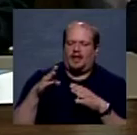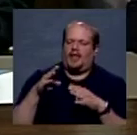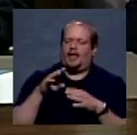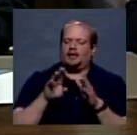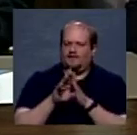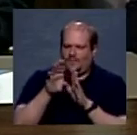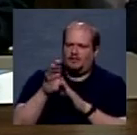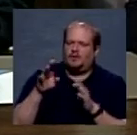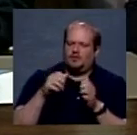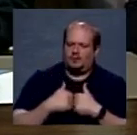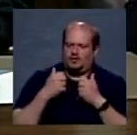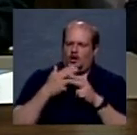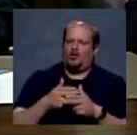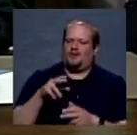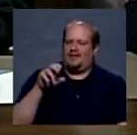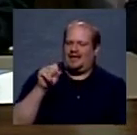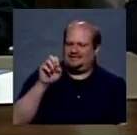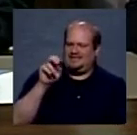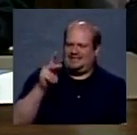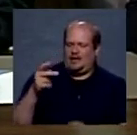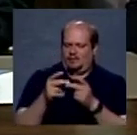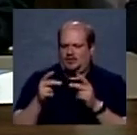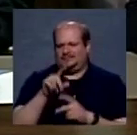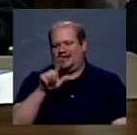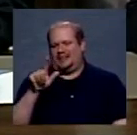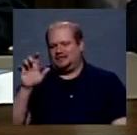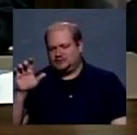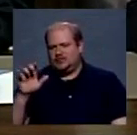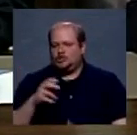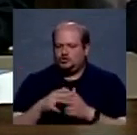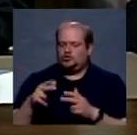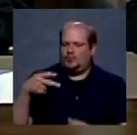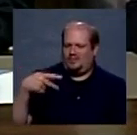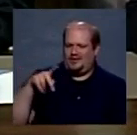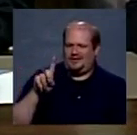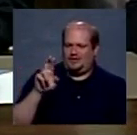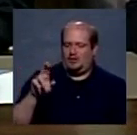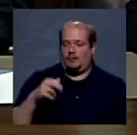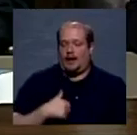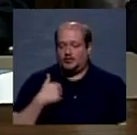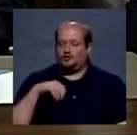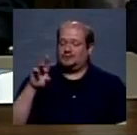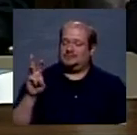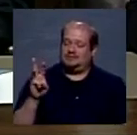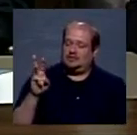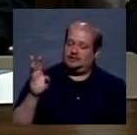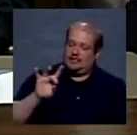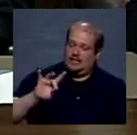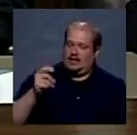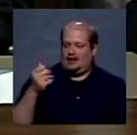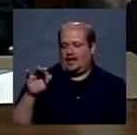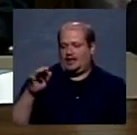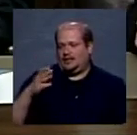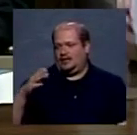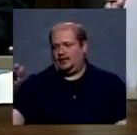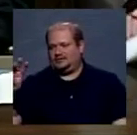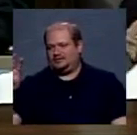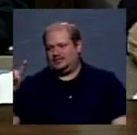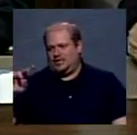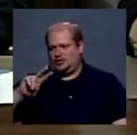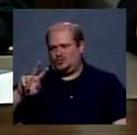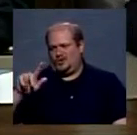a planned residential district titled SCK Place LLC, short form PDR, located located at 6819 to